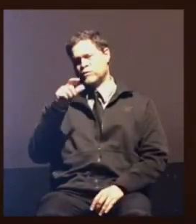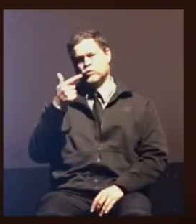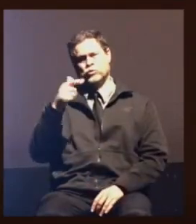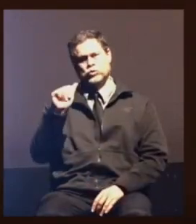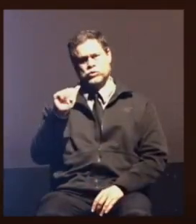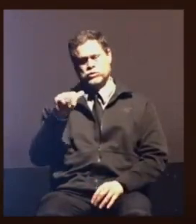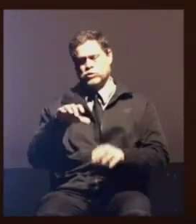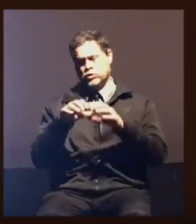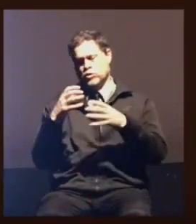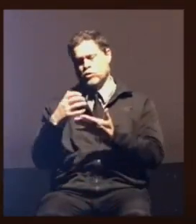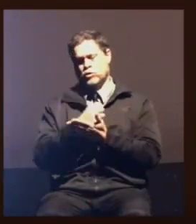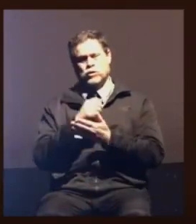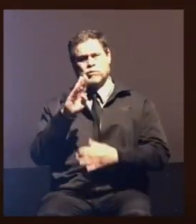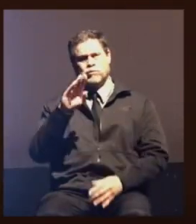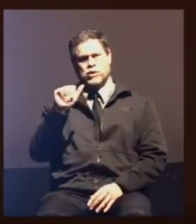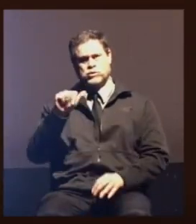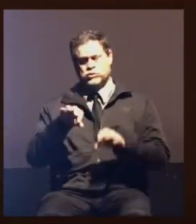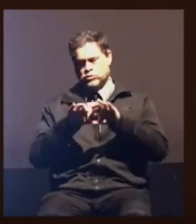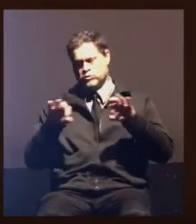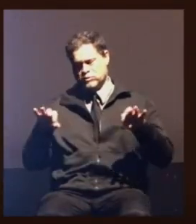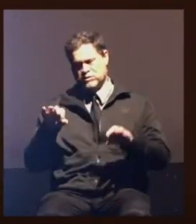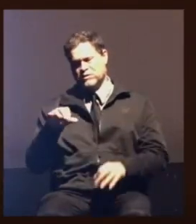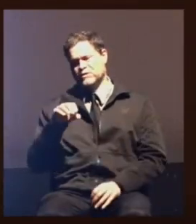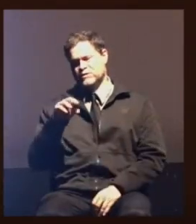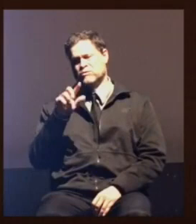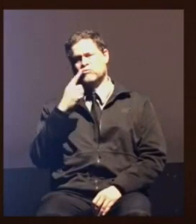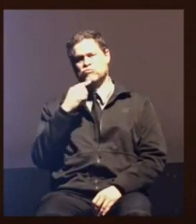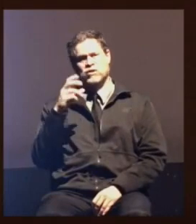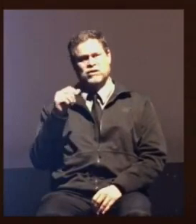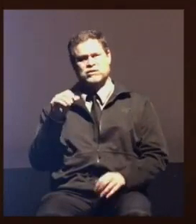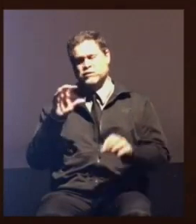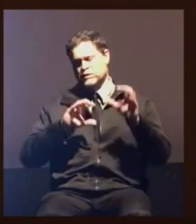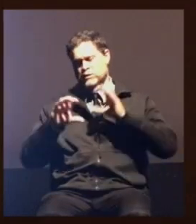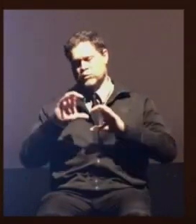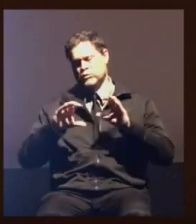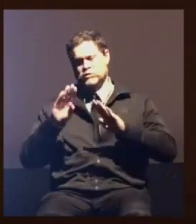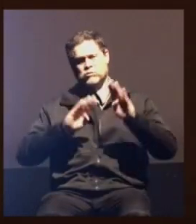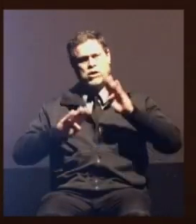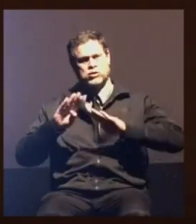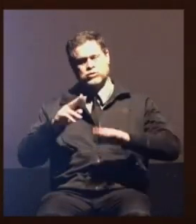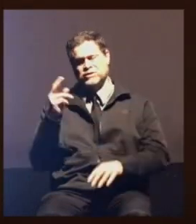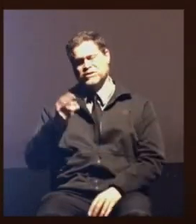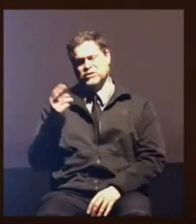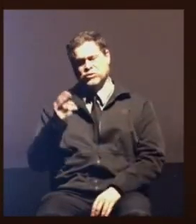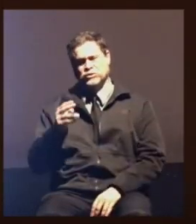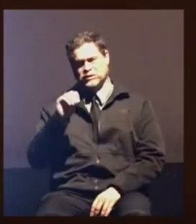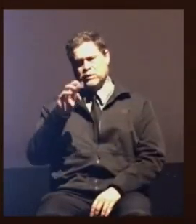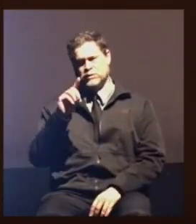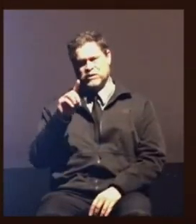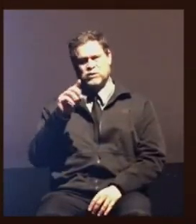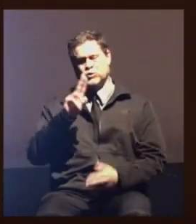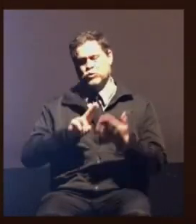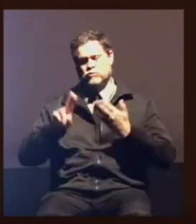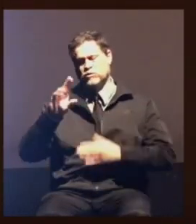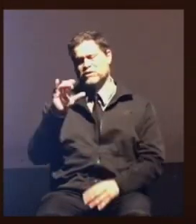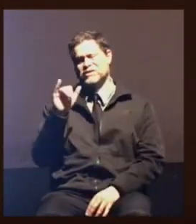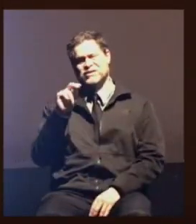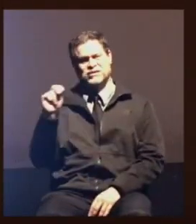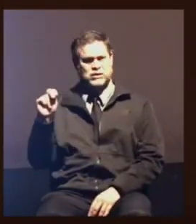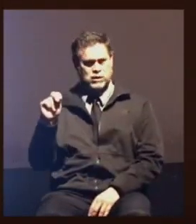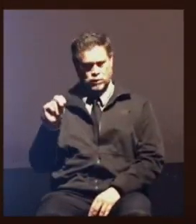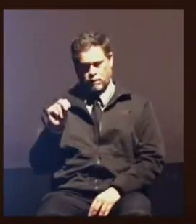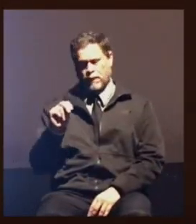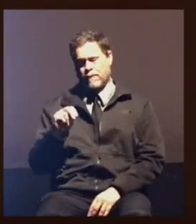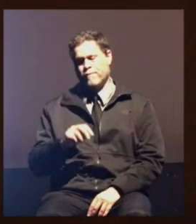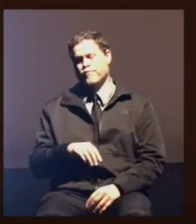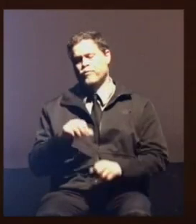bachelor's degree at the University of Redlands, majoring in chemistry, biology, and history. He earned his MD at the University of Cincinnati and has worked